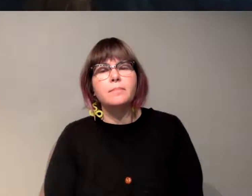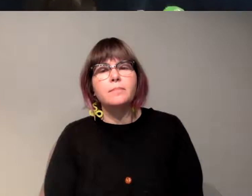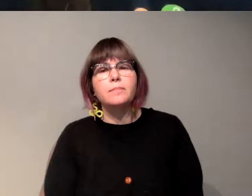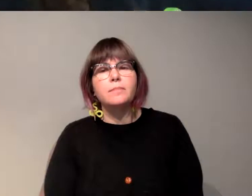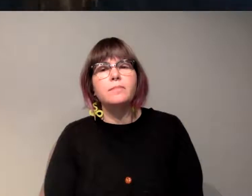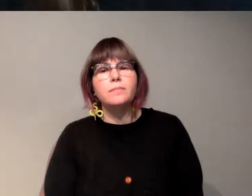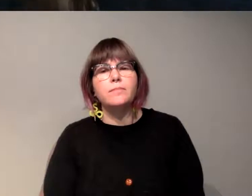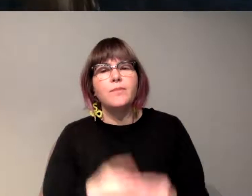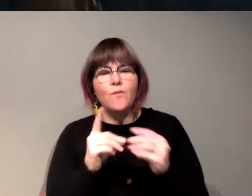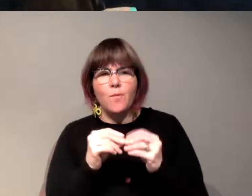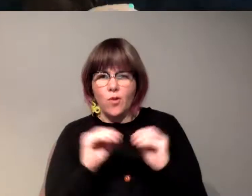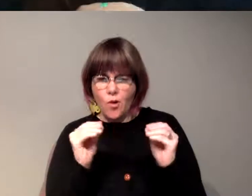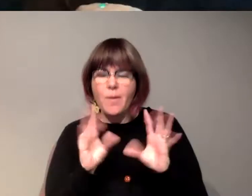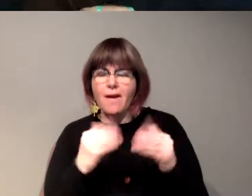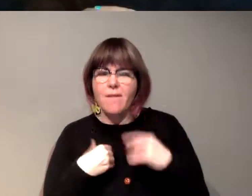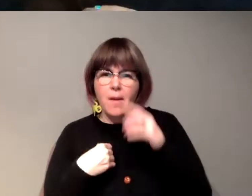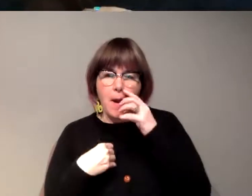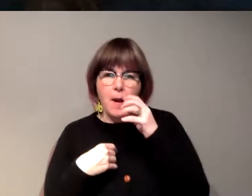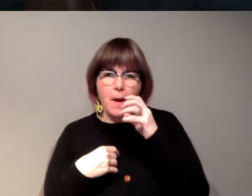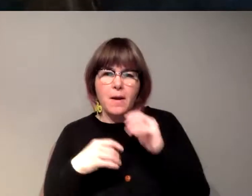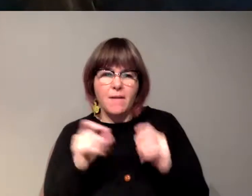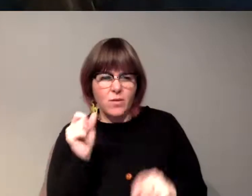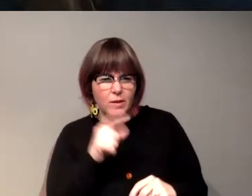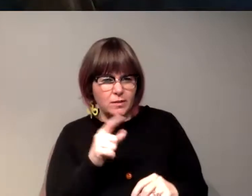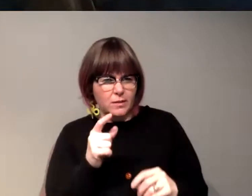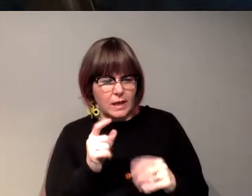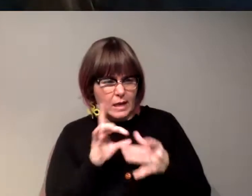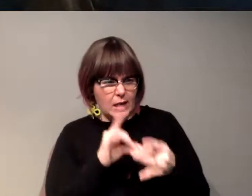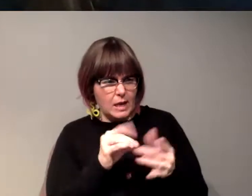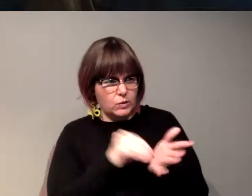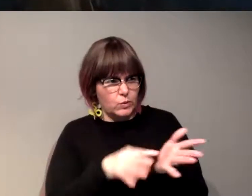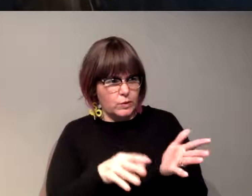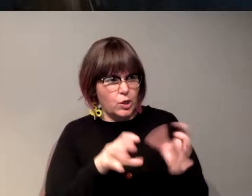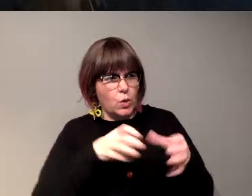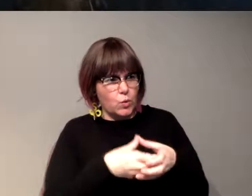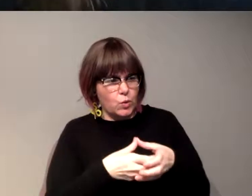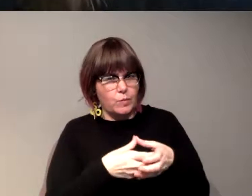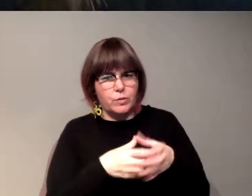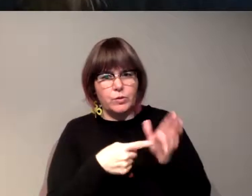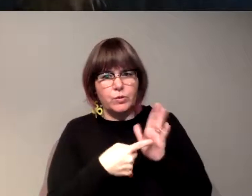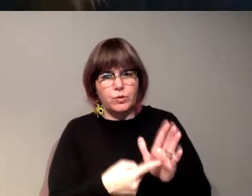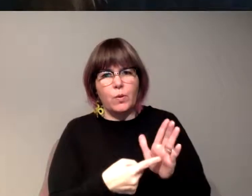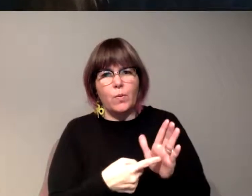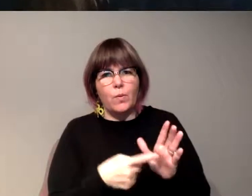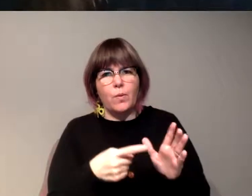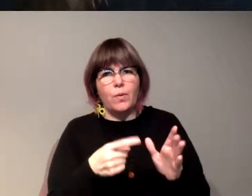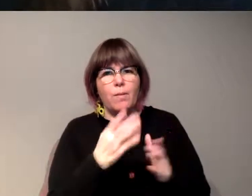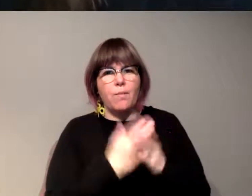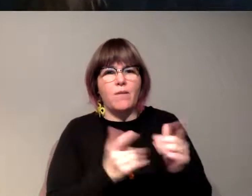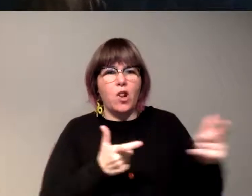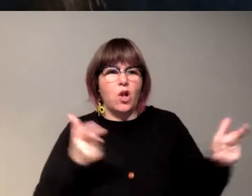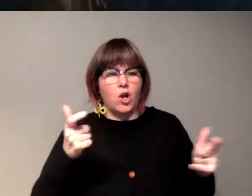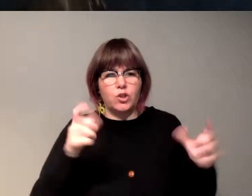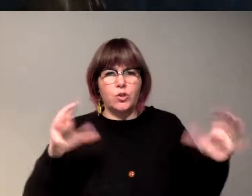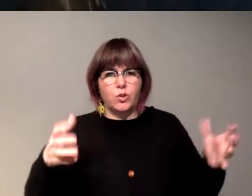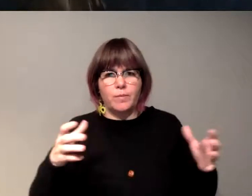no, now we do, just kidding. Carl has a question. Is there a way to connect students in a group to show they are part of a larger group in Zooniverse? Can we create a